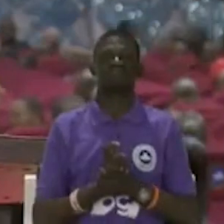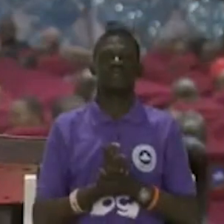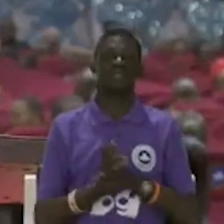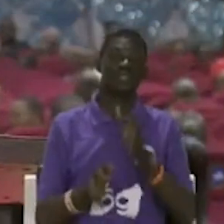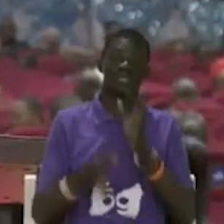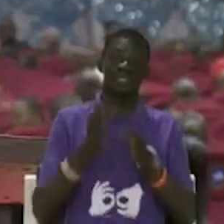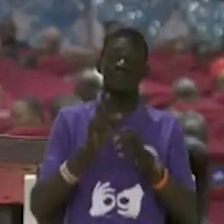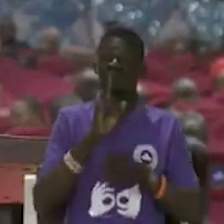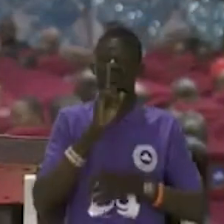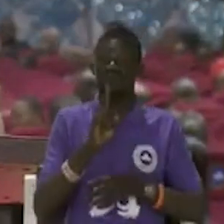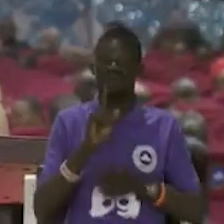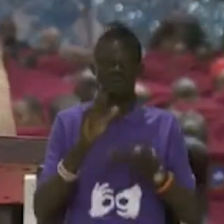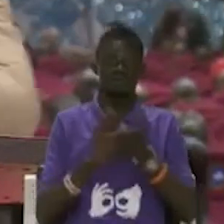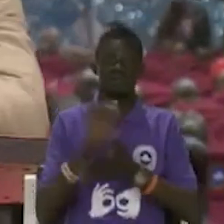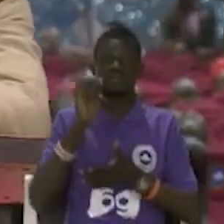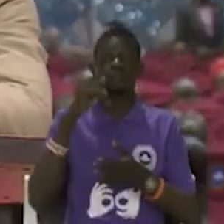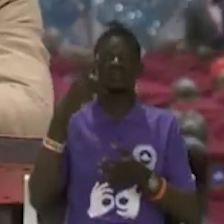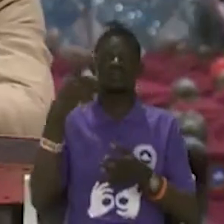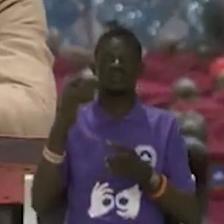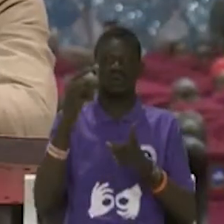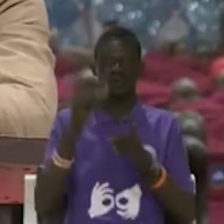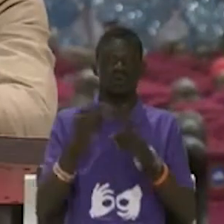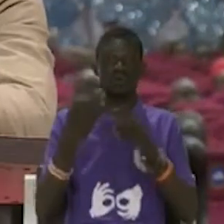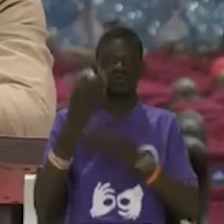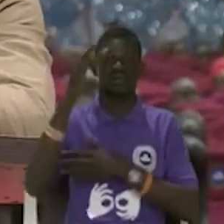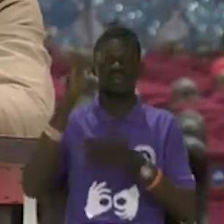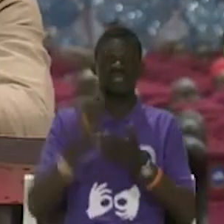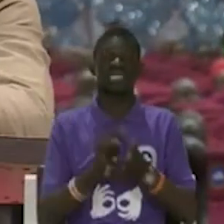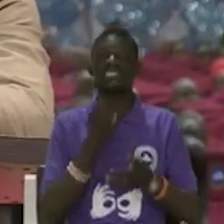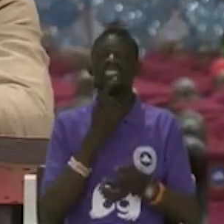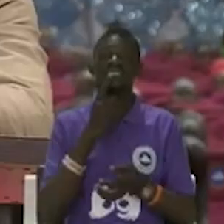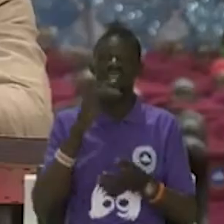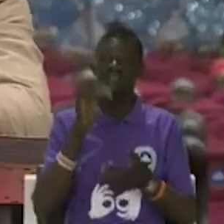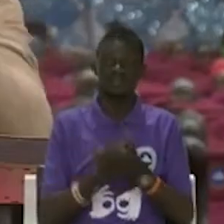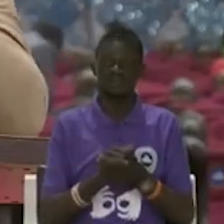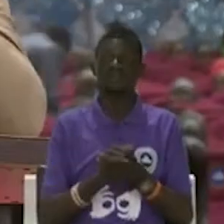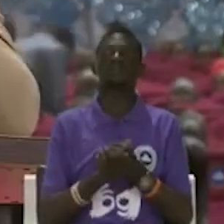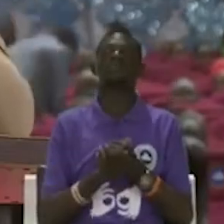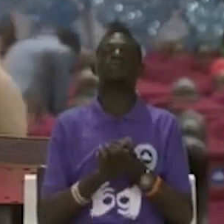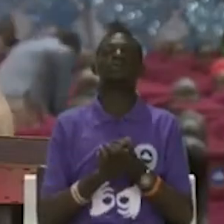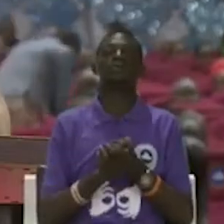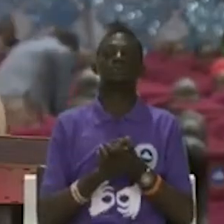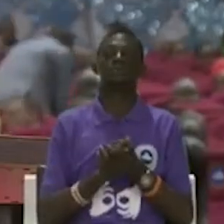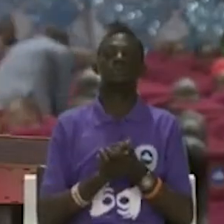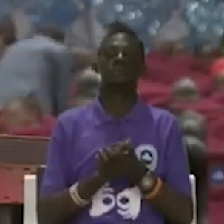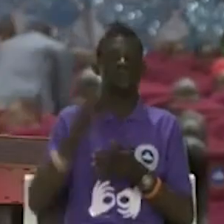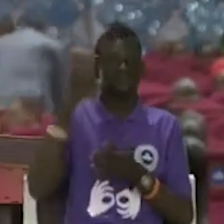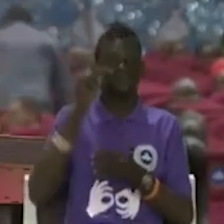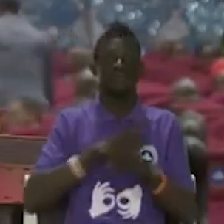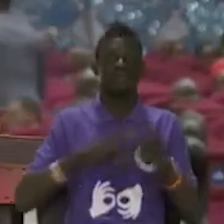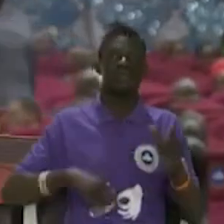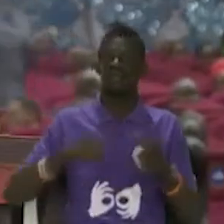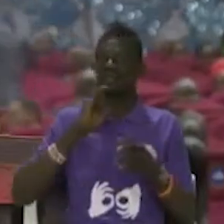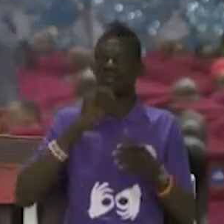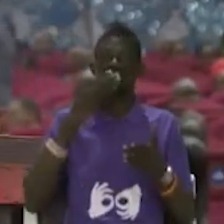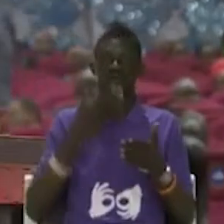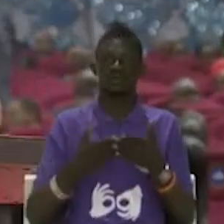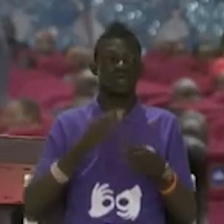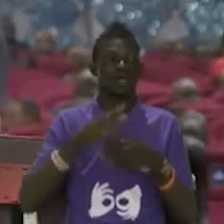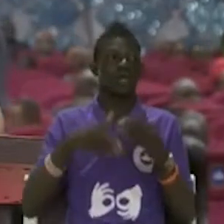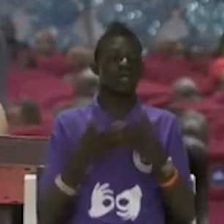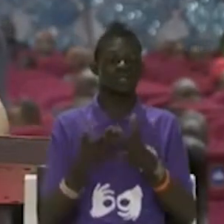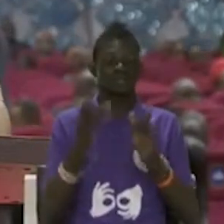If you truly believe in the word of God that says, for the Lord is good and